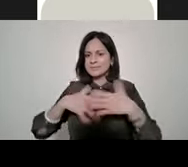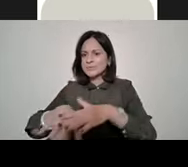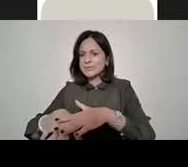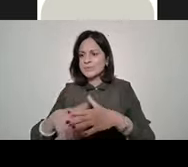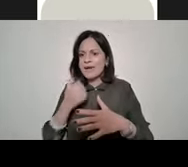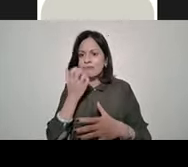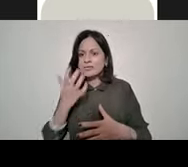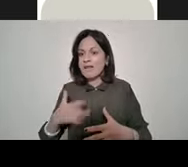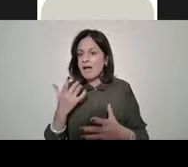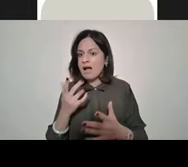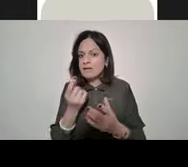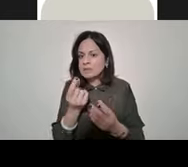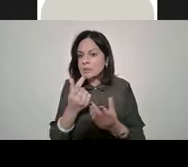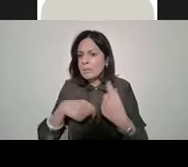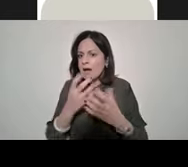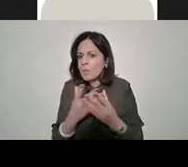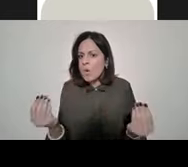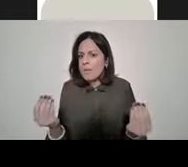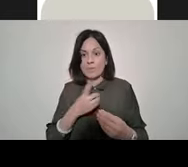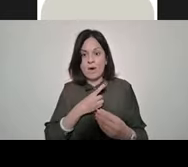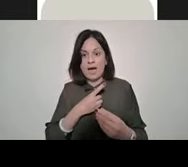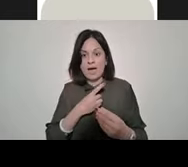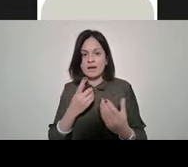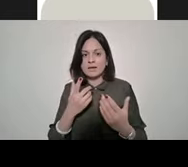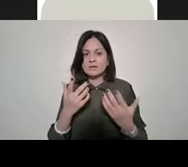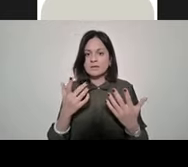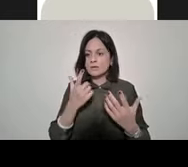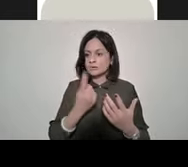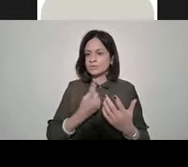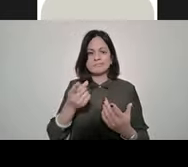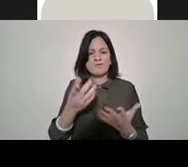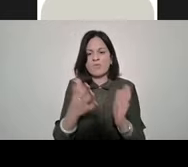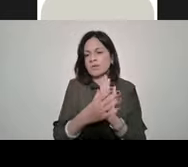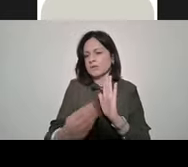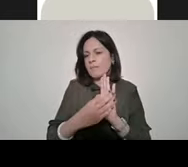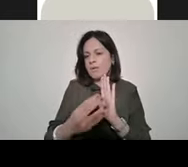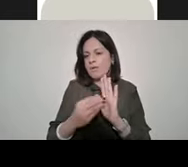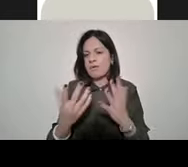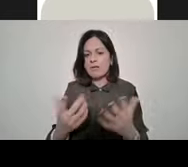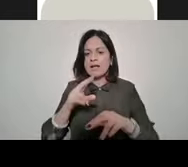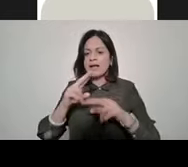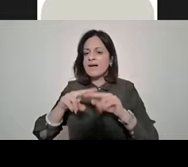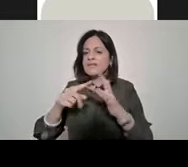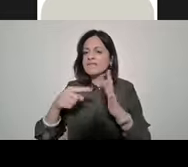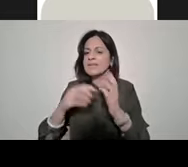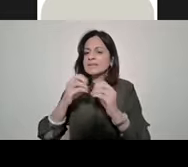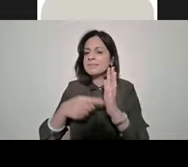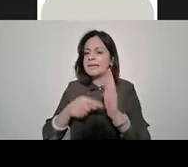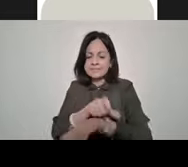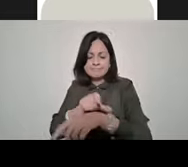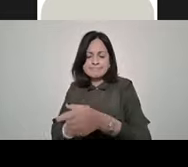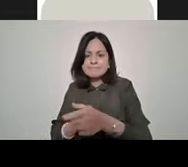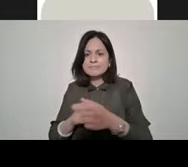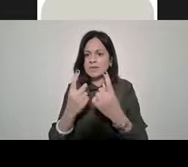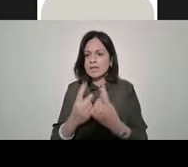lives. And a good example here is the wearable device. So, you know, the Fitbits and things like that, which